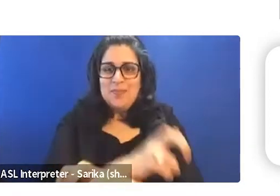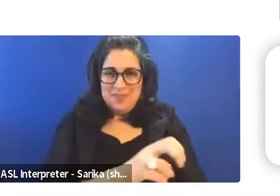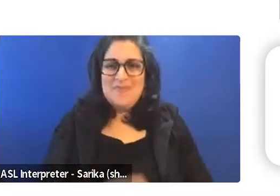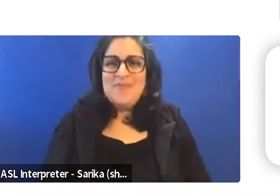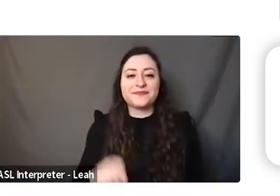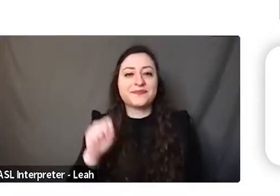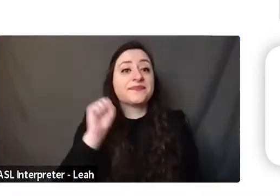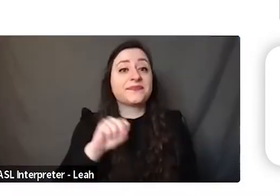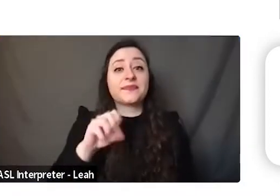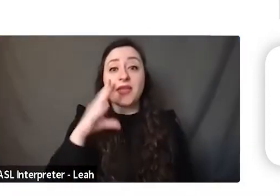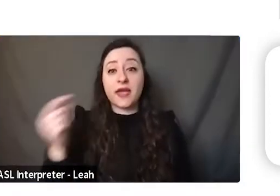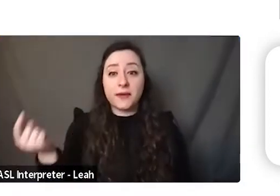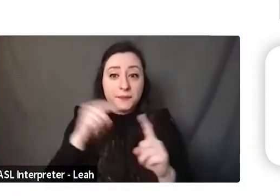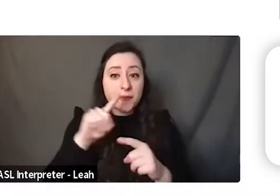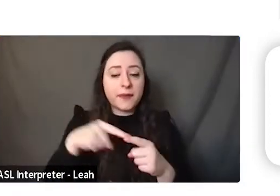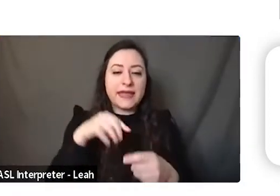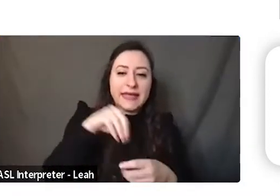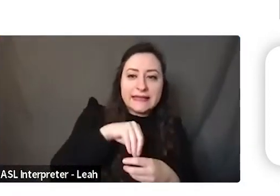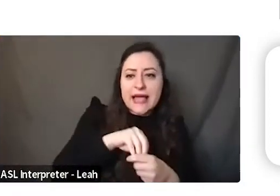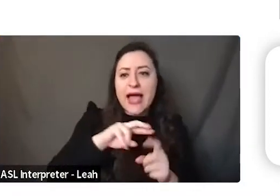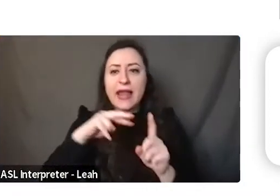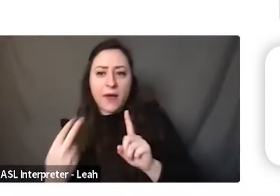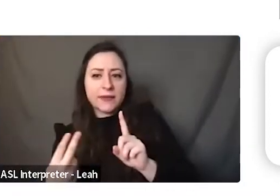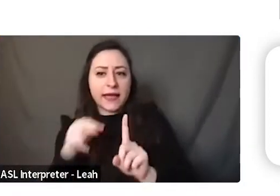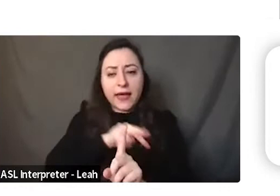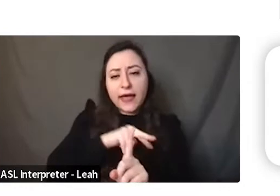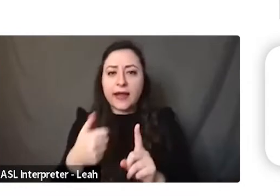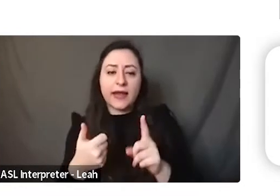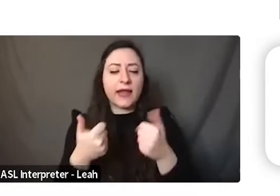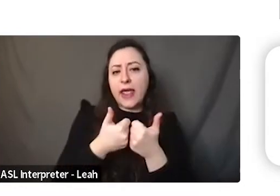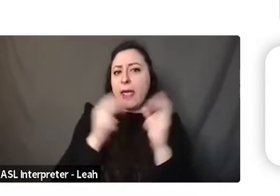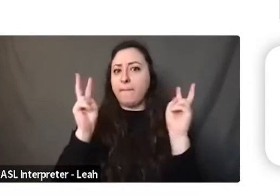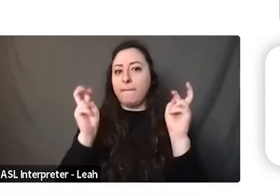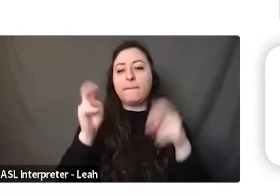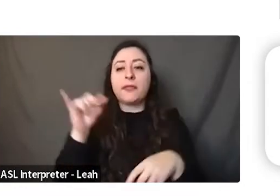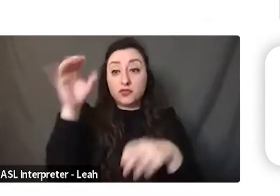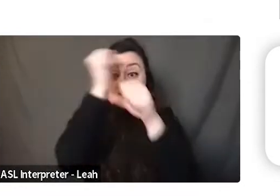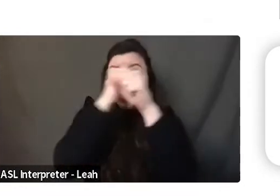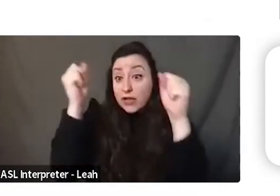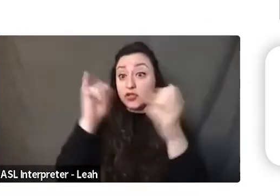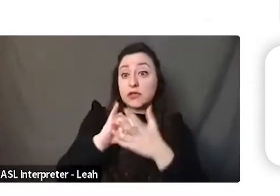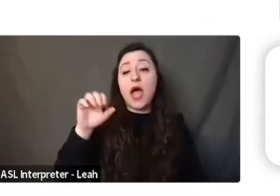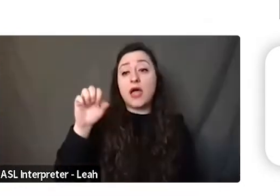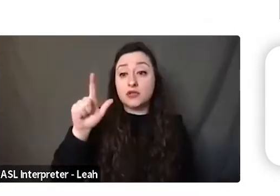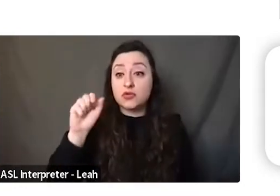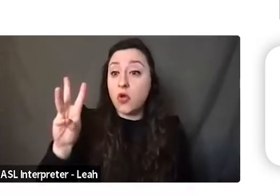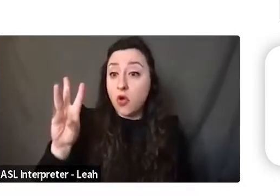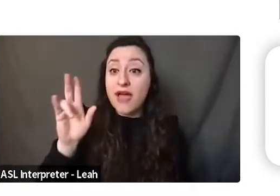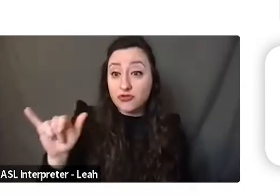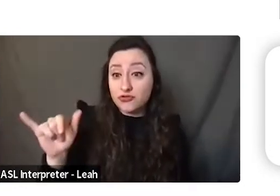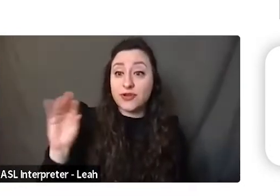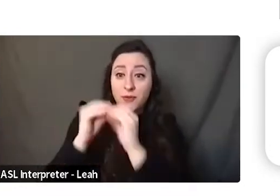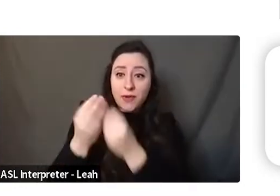just piggybacking on the inside outside game that you mentioned, which is very much the strategy that the Slow Factory likes to look into,